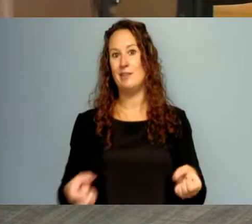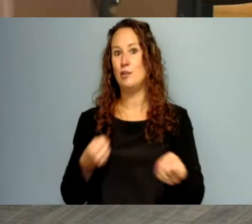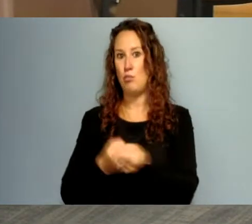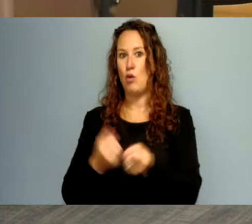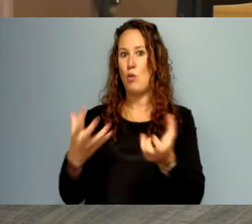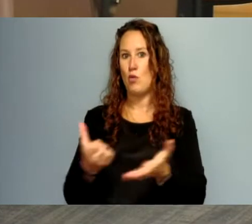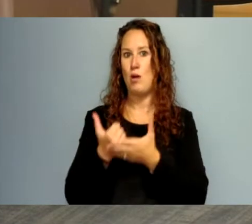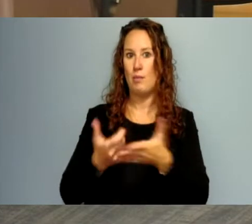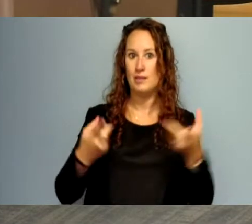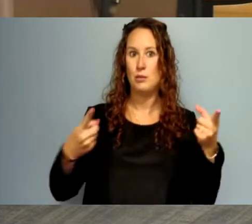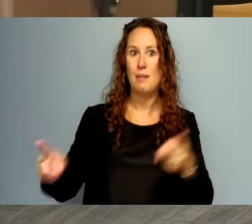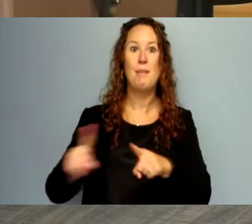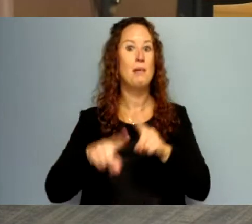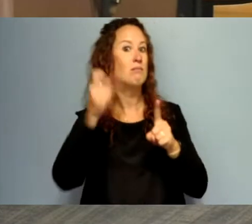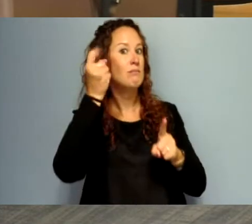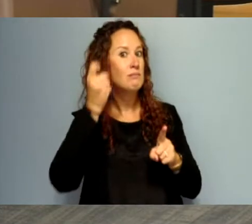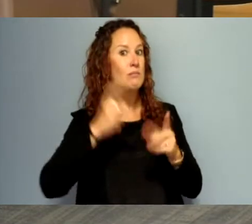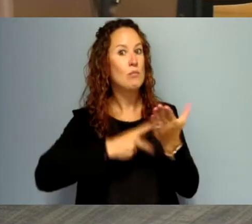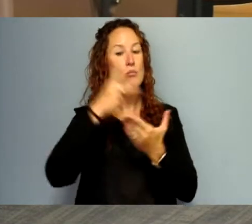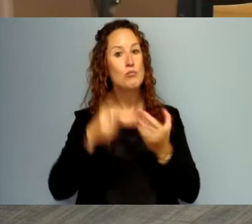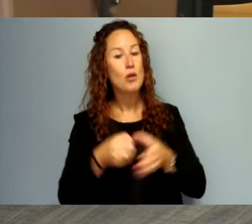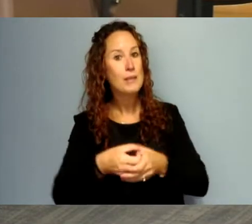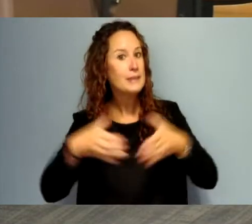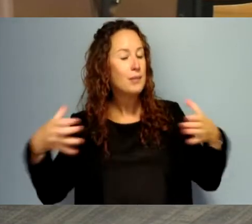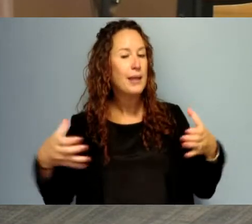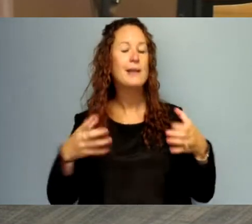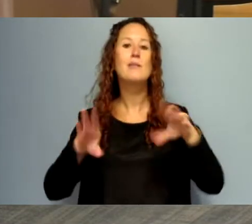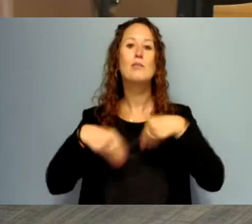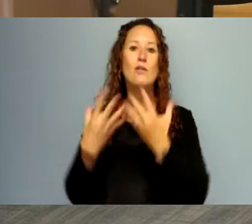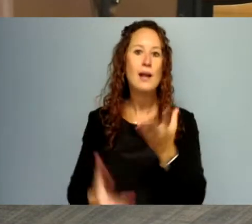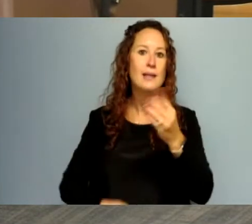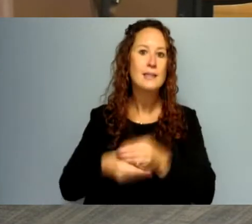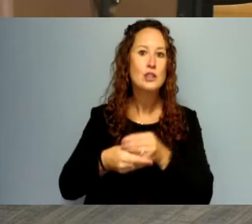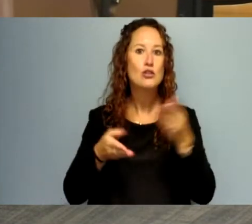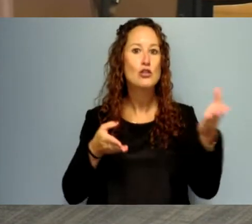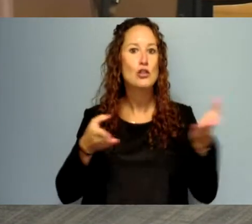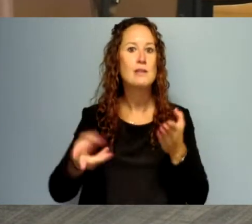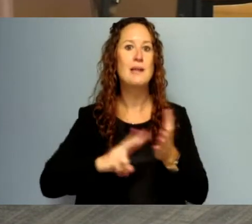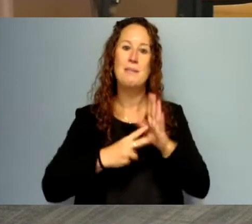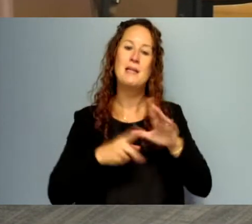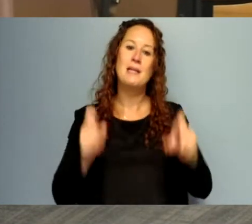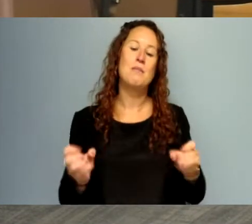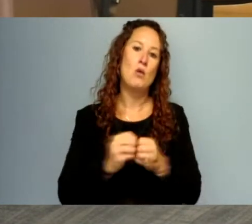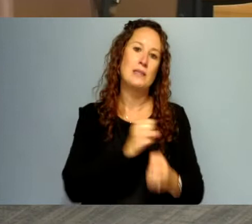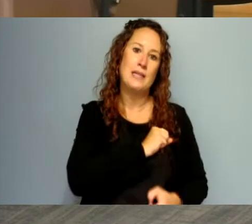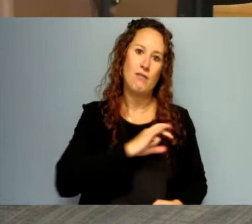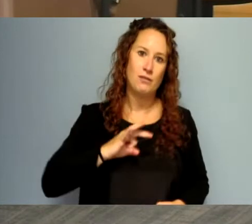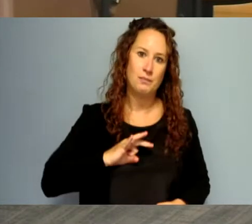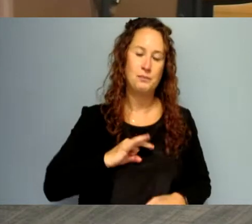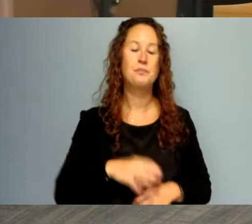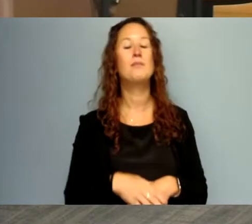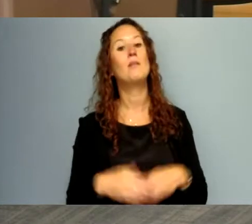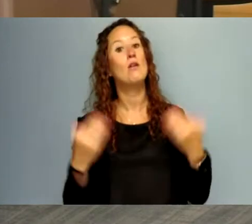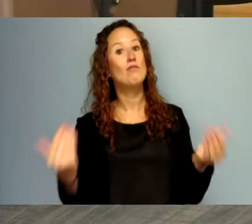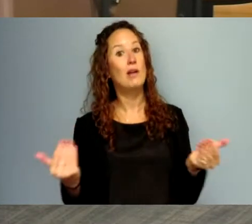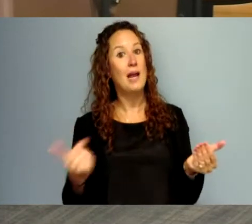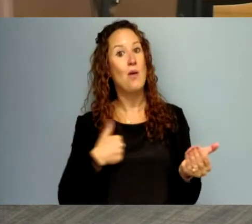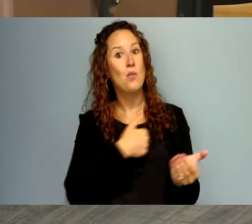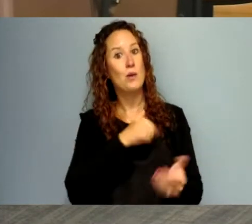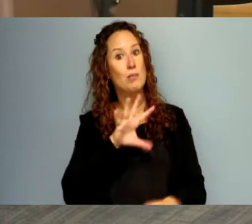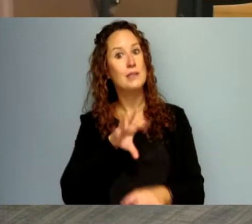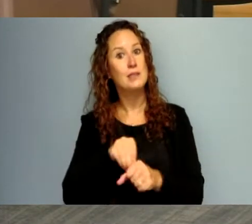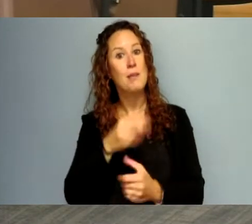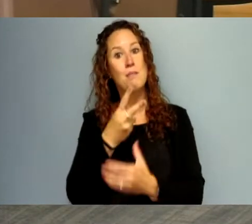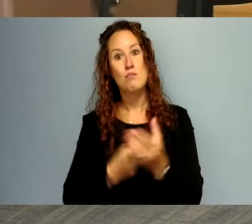that. But when you're expanding a program and you're giving additional services, you need more personnel. Right now, we participate in both